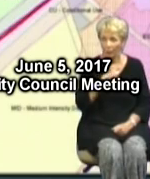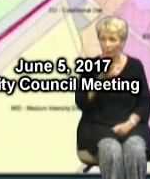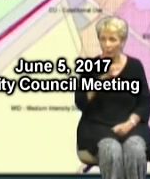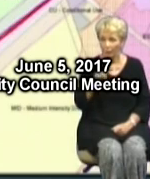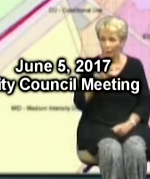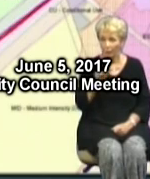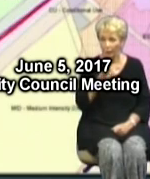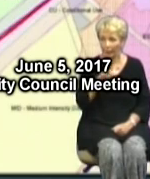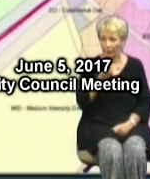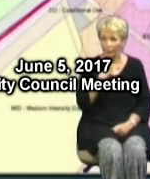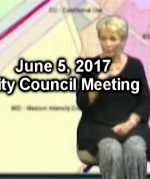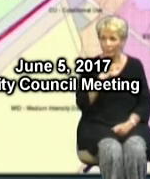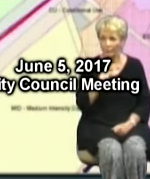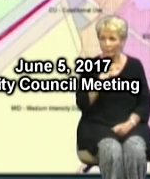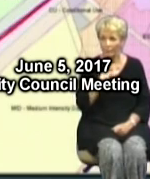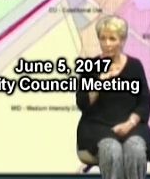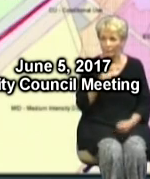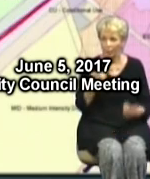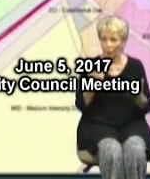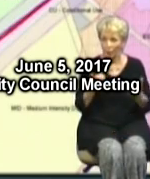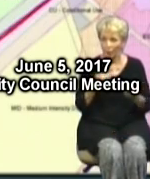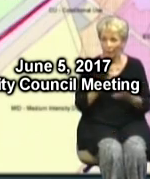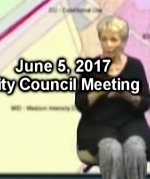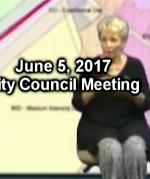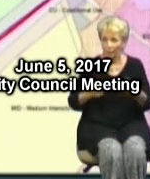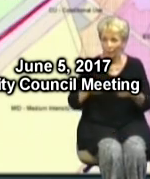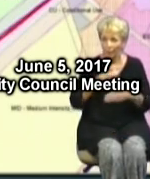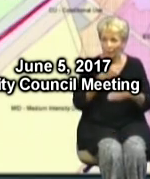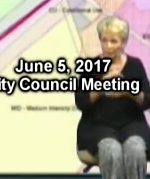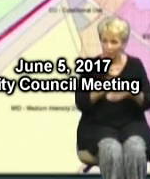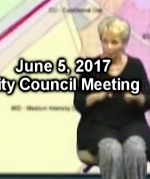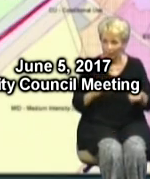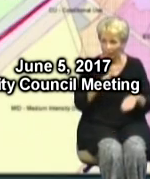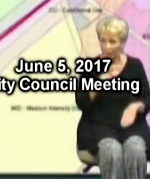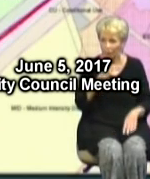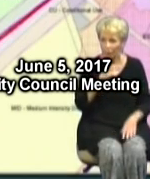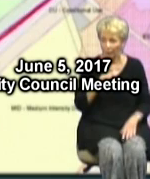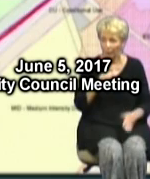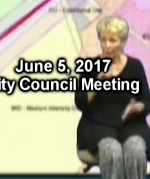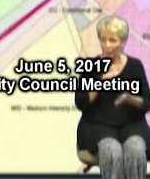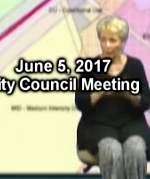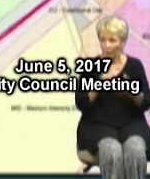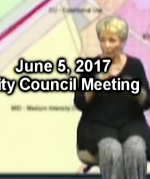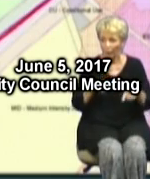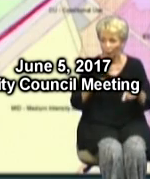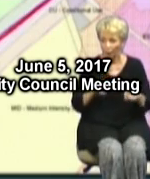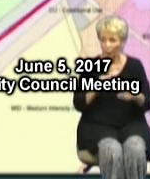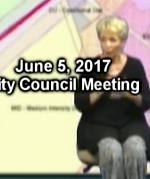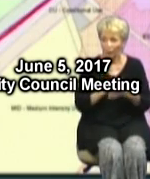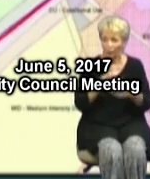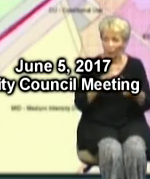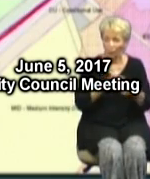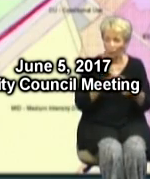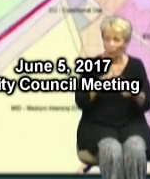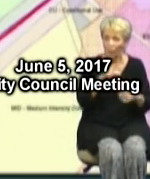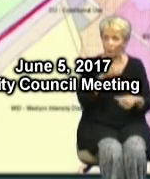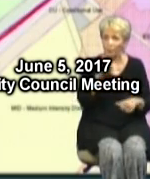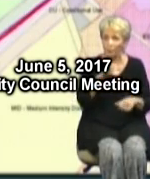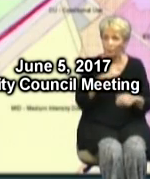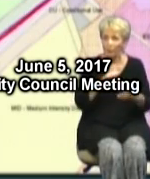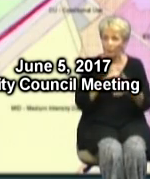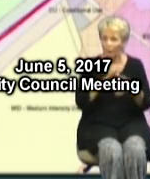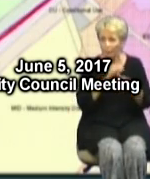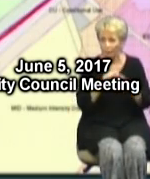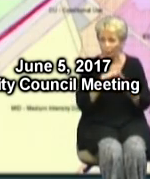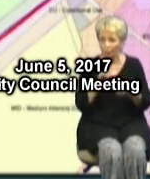acres, and so currently the property is split zoned, and that occurred during the original zoning associated with